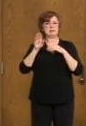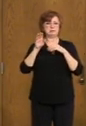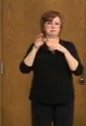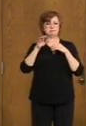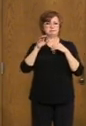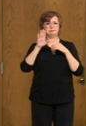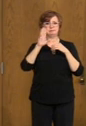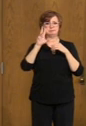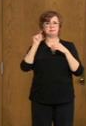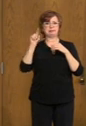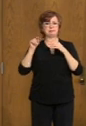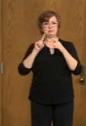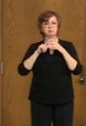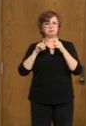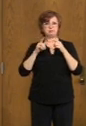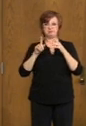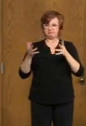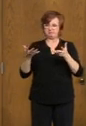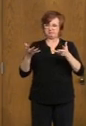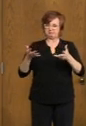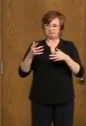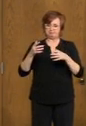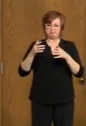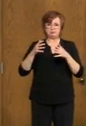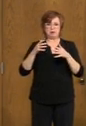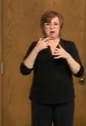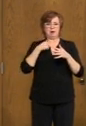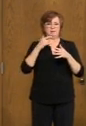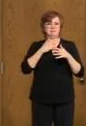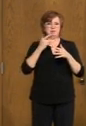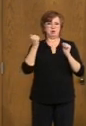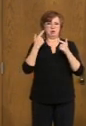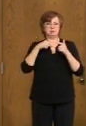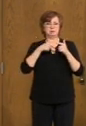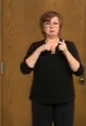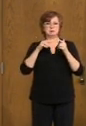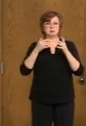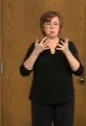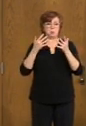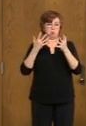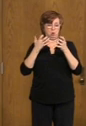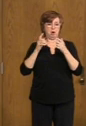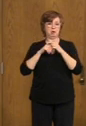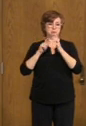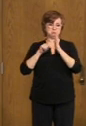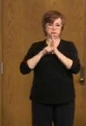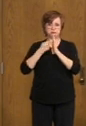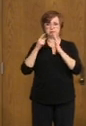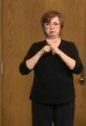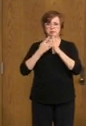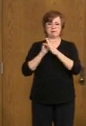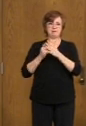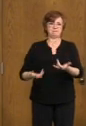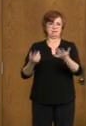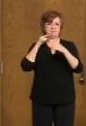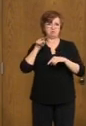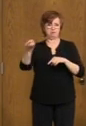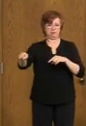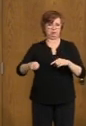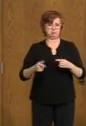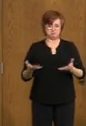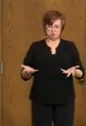that, there'd be a lineup of premiers behind that would bring a lighter to that party. Follow-up, Brian? Yeah, I've